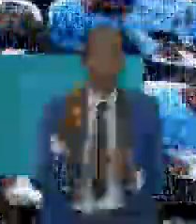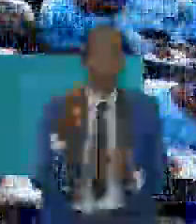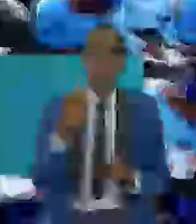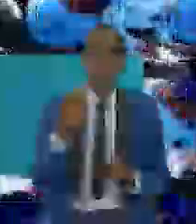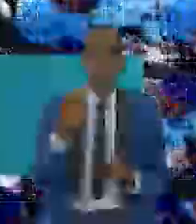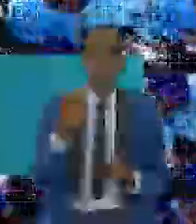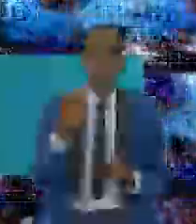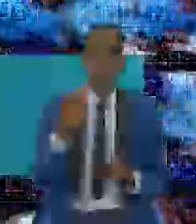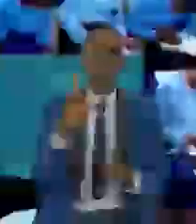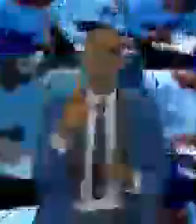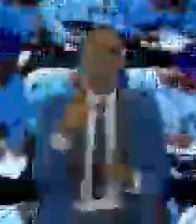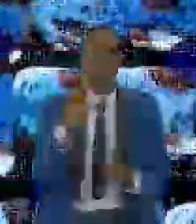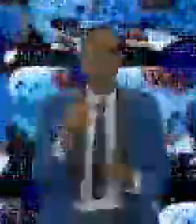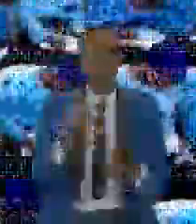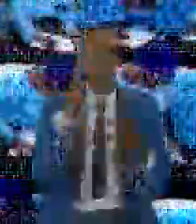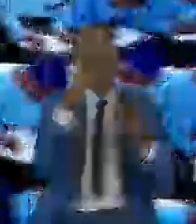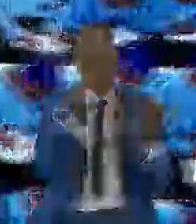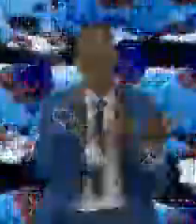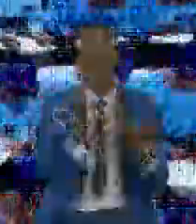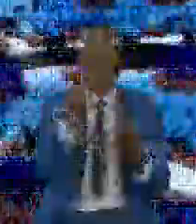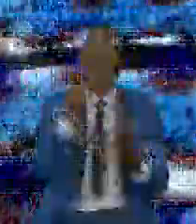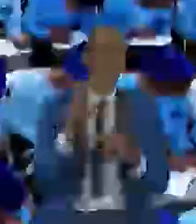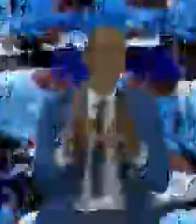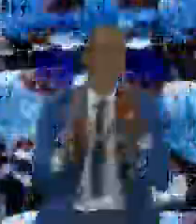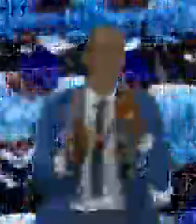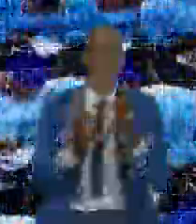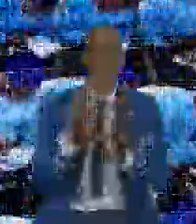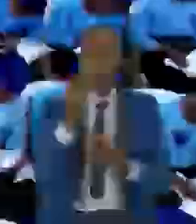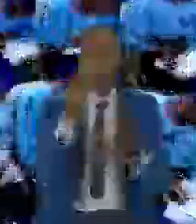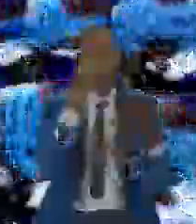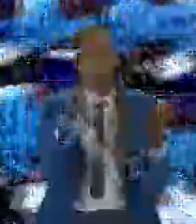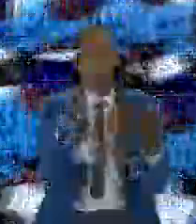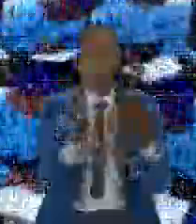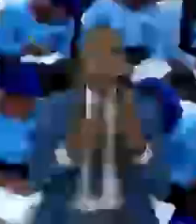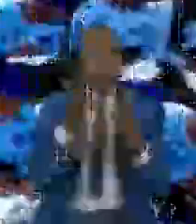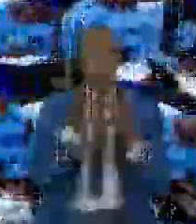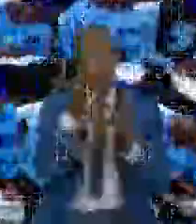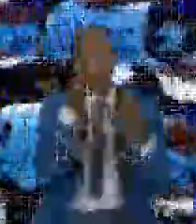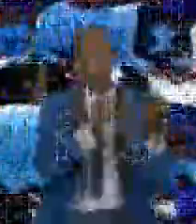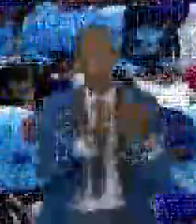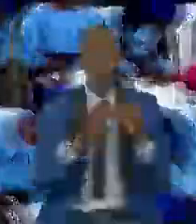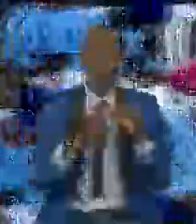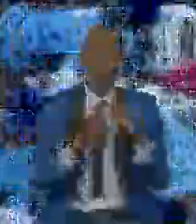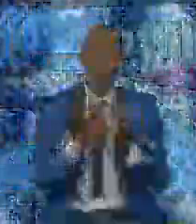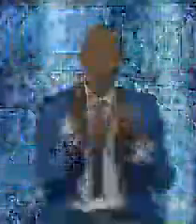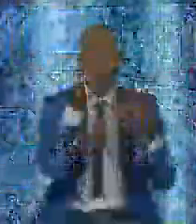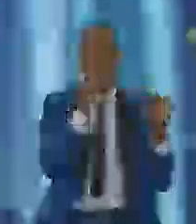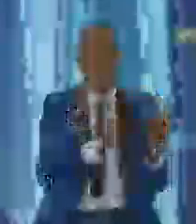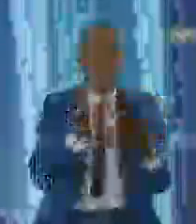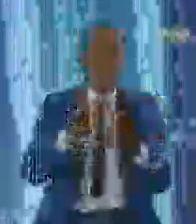faith. Number two, through faith. Number three, through faith. We're coming to number one now. Number one,